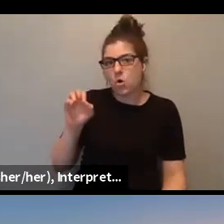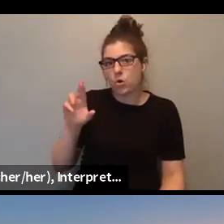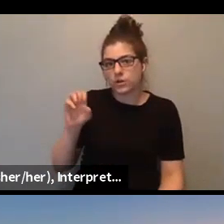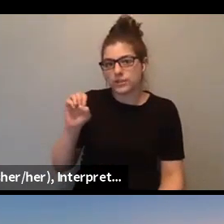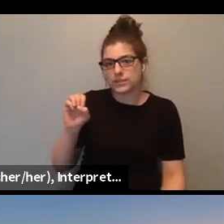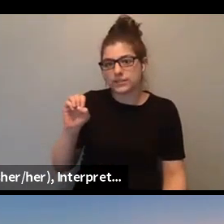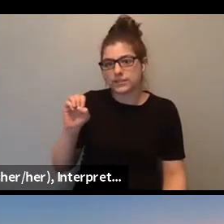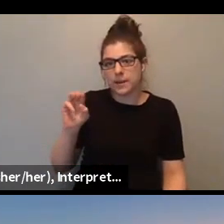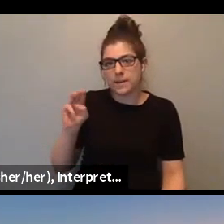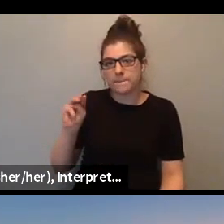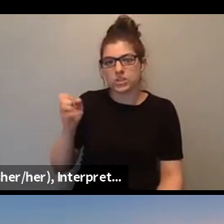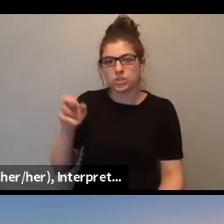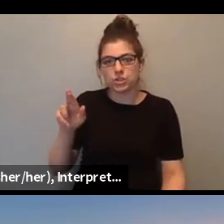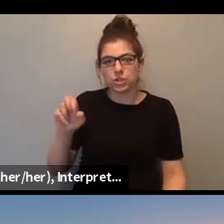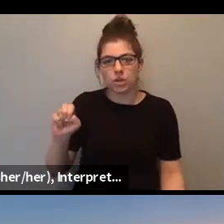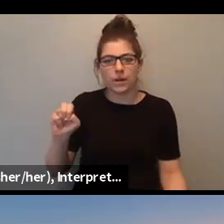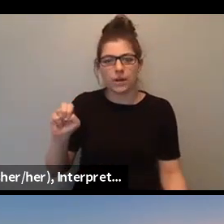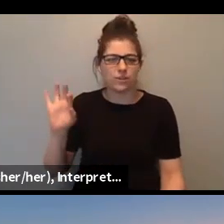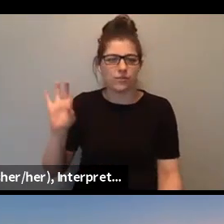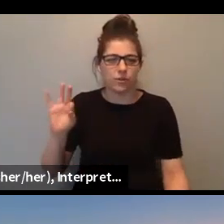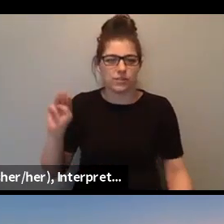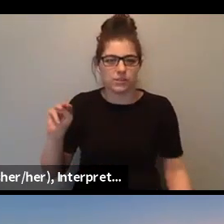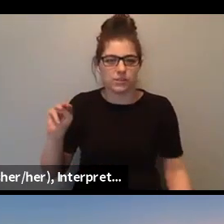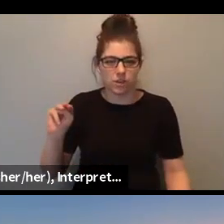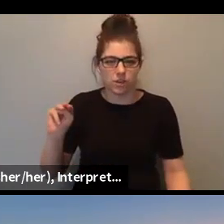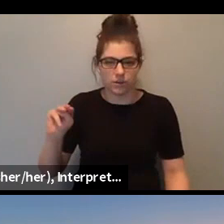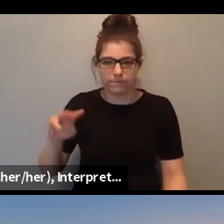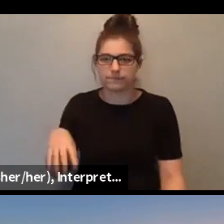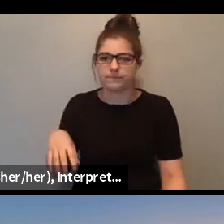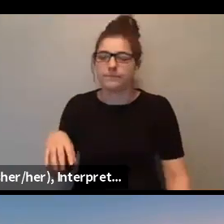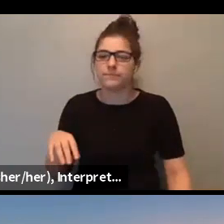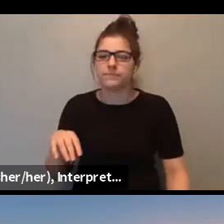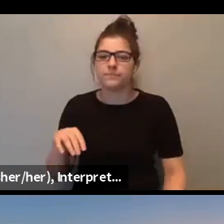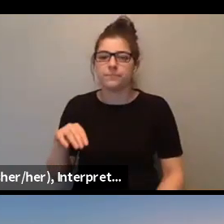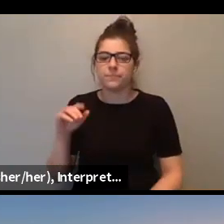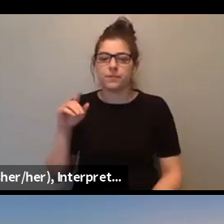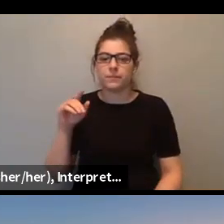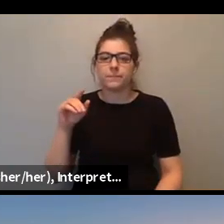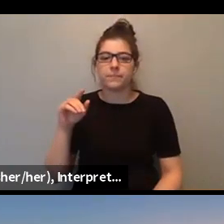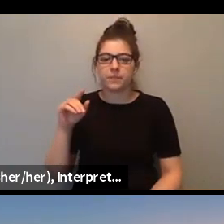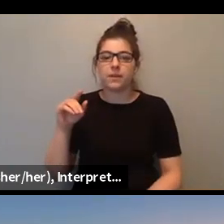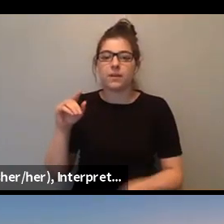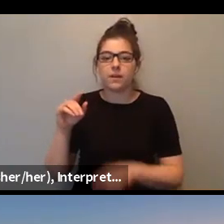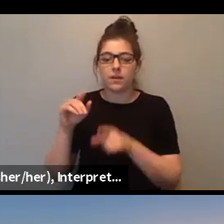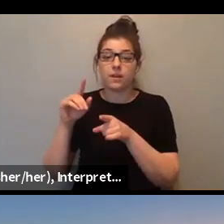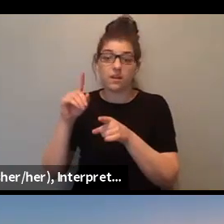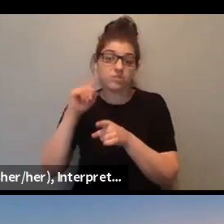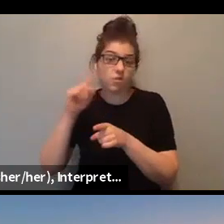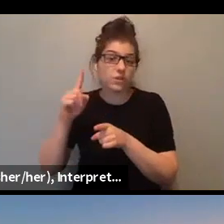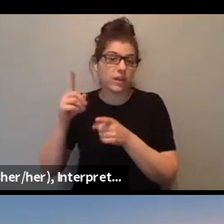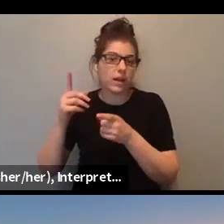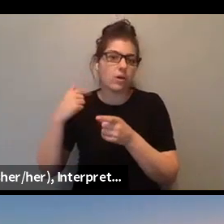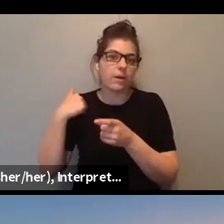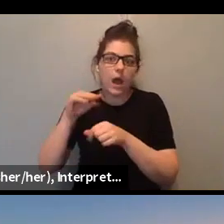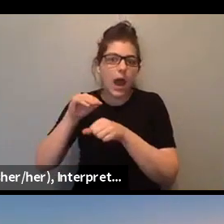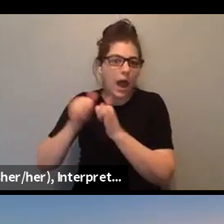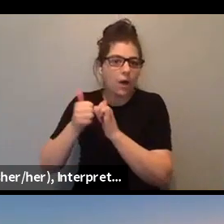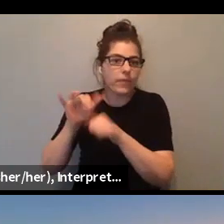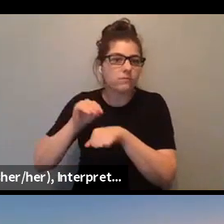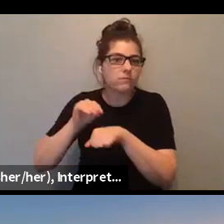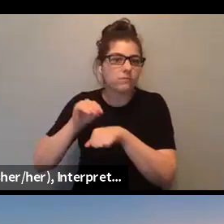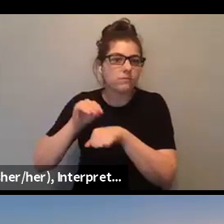no resolutions that provide for the loss of out-of-pocket expenses or advances, the loss